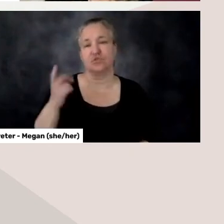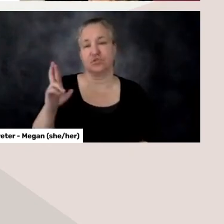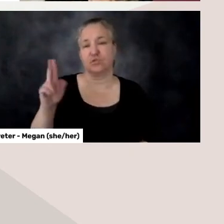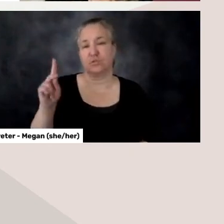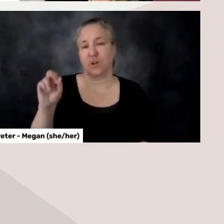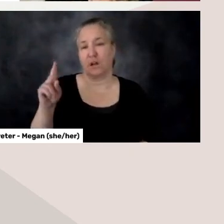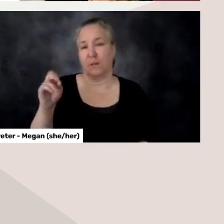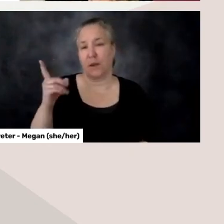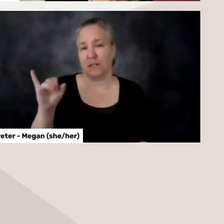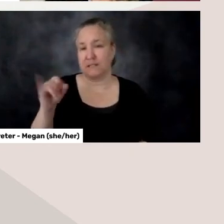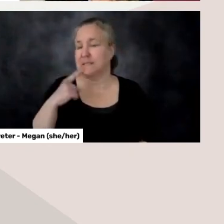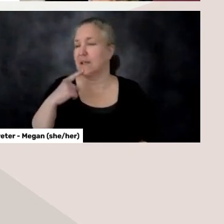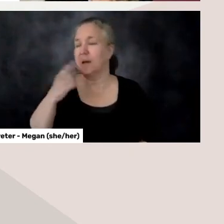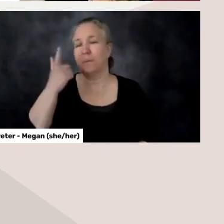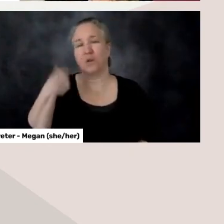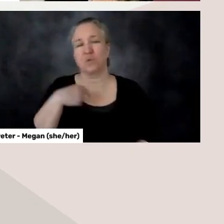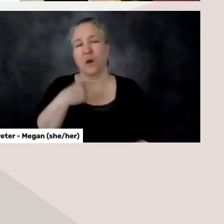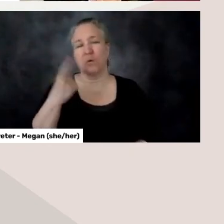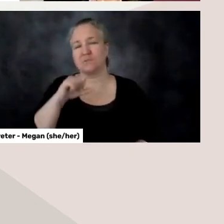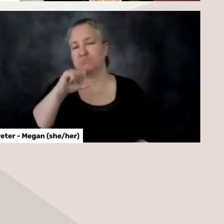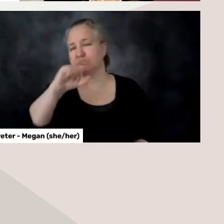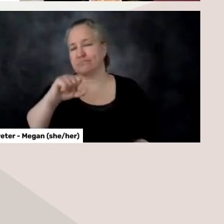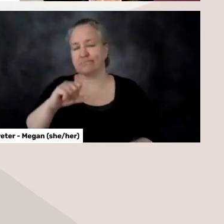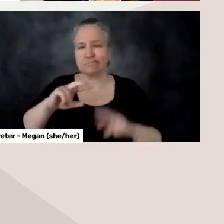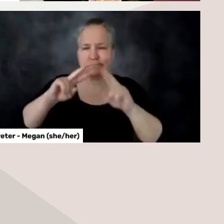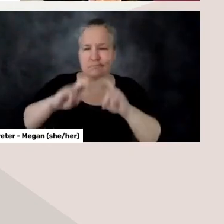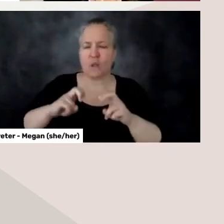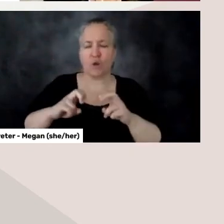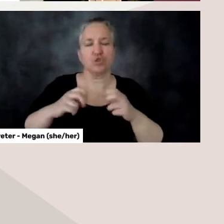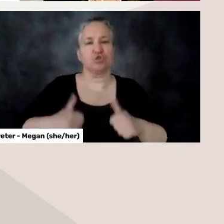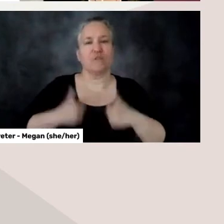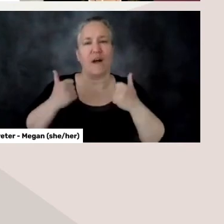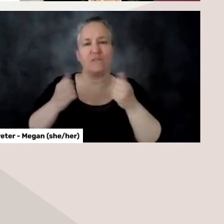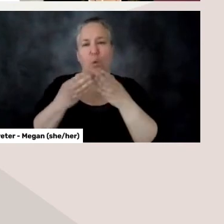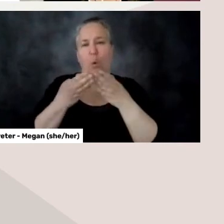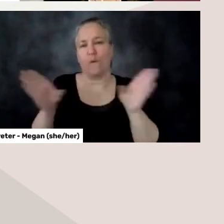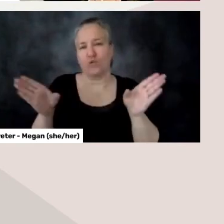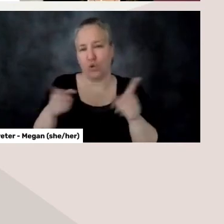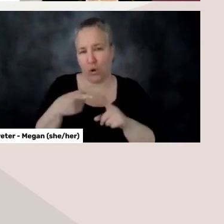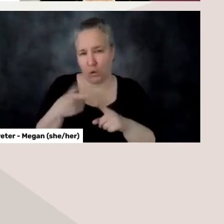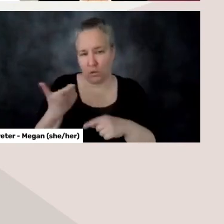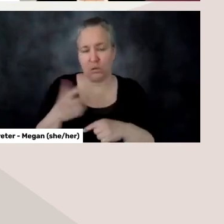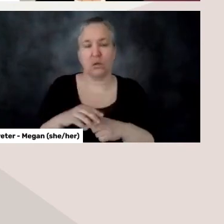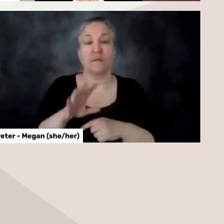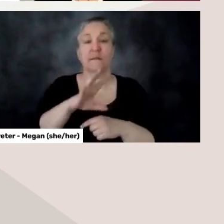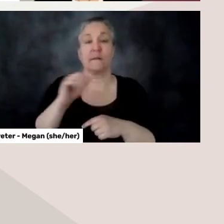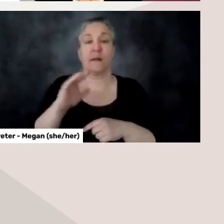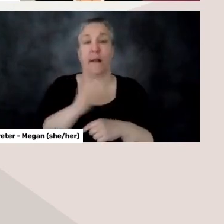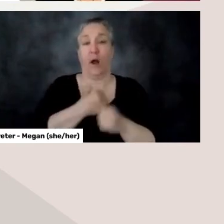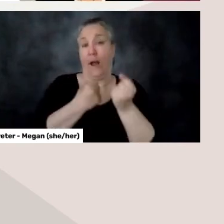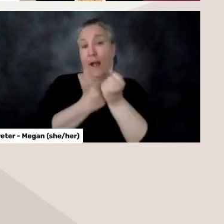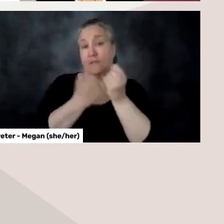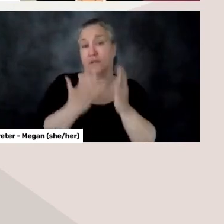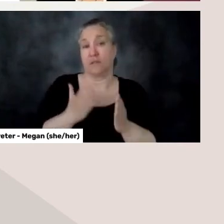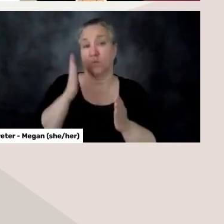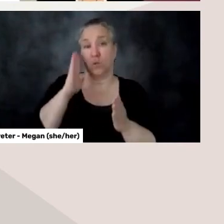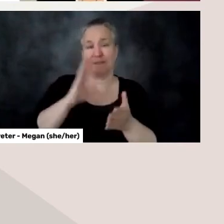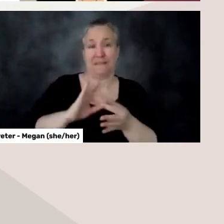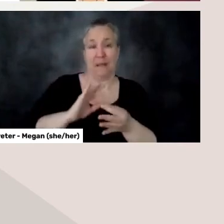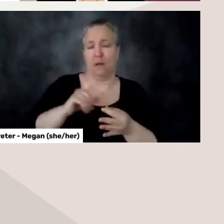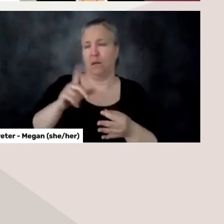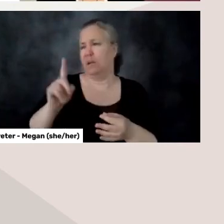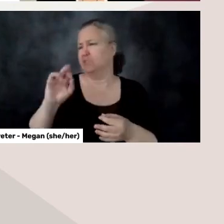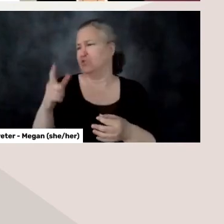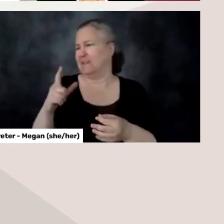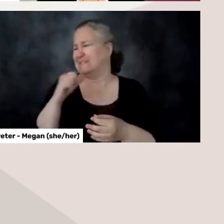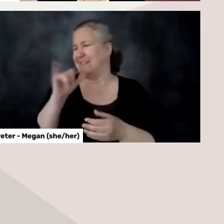Because we always love looking at overall survival. And our advocates will say, well, this drug's really not that